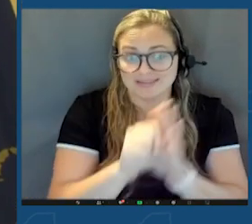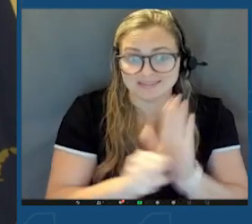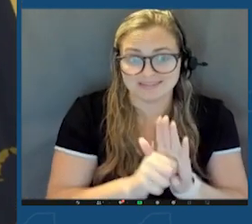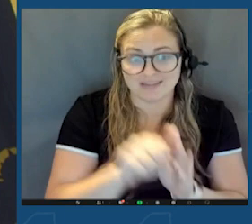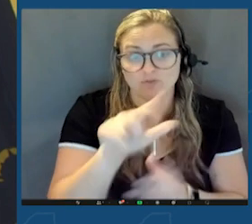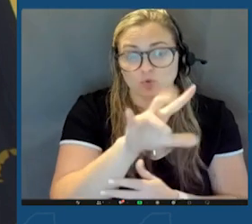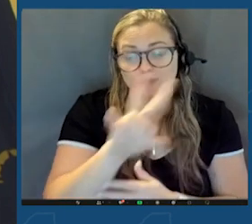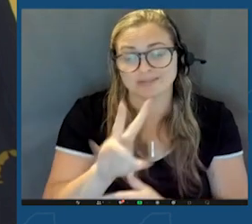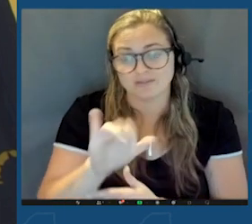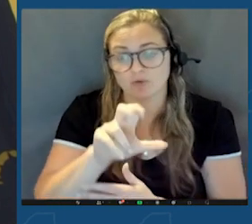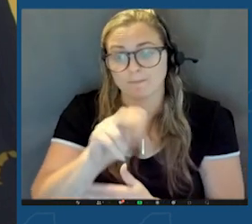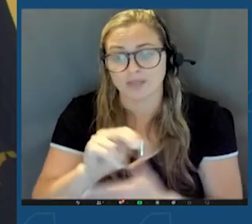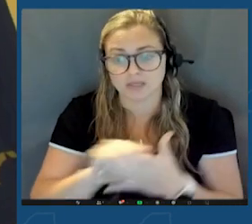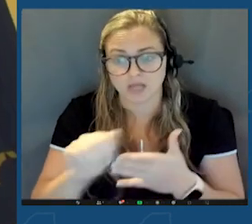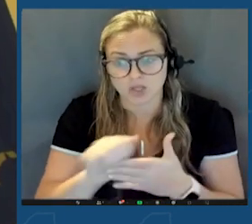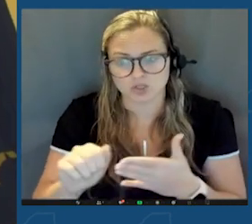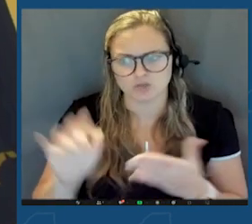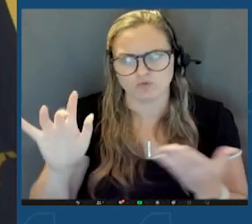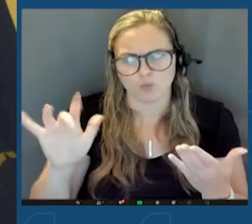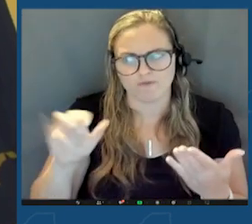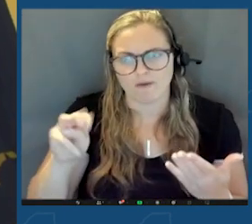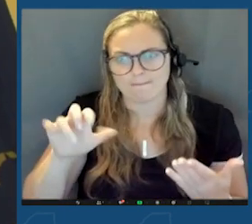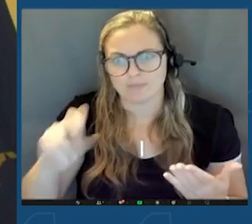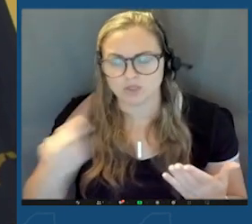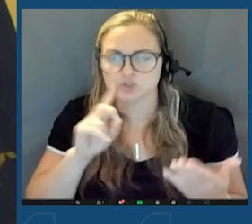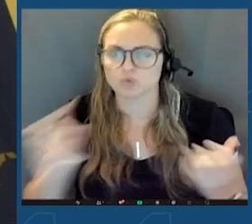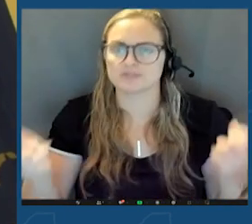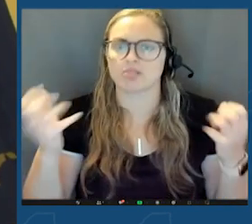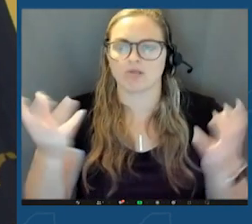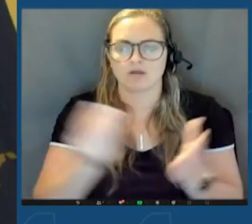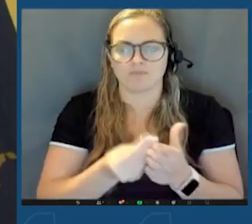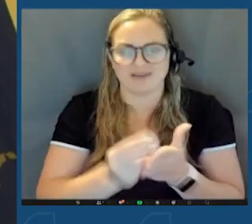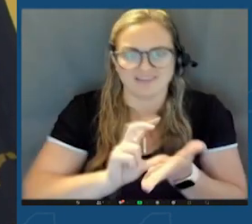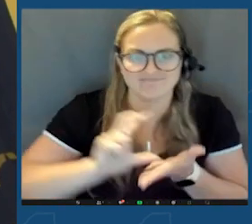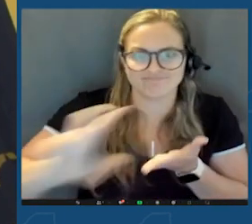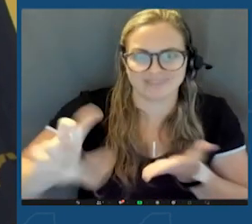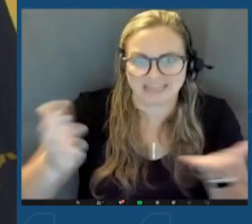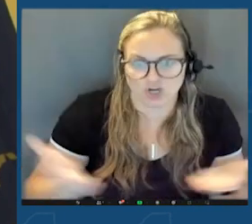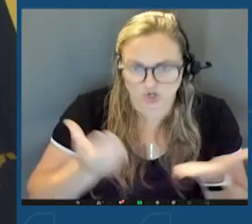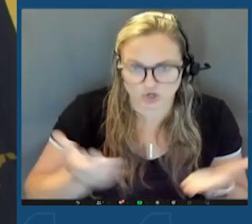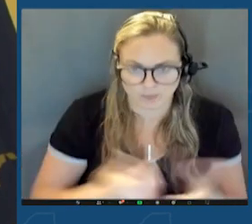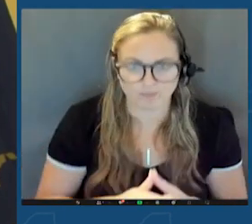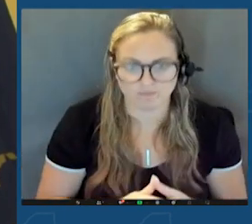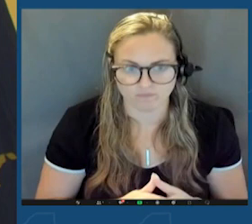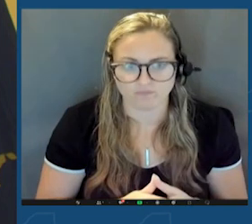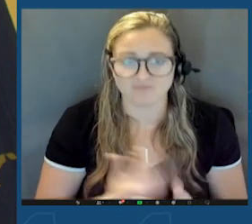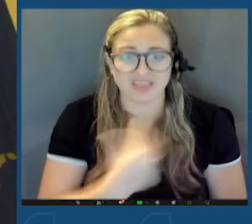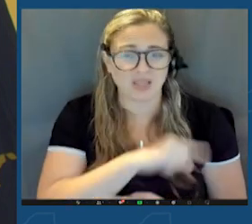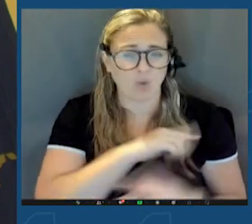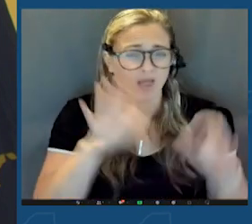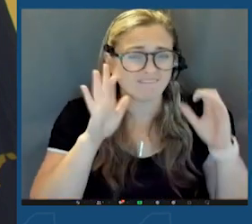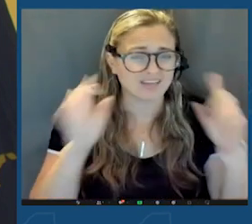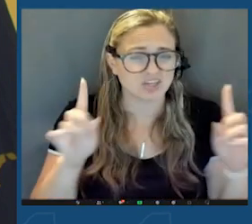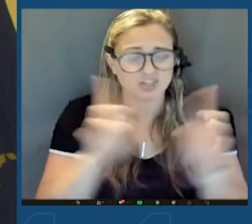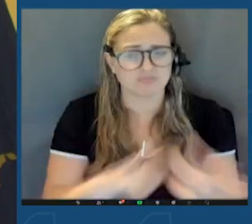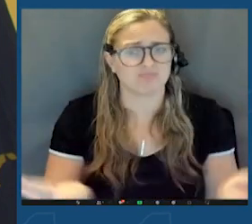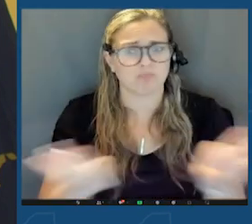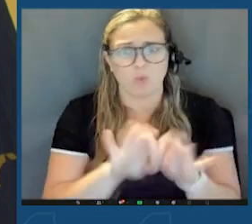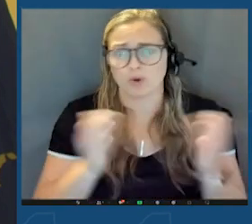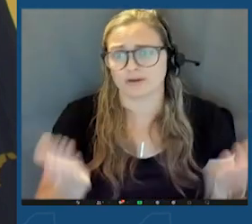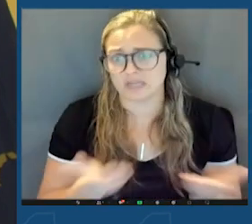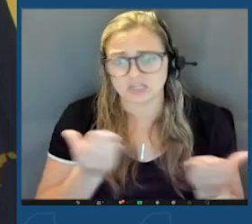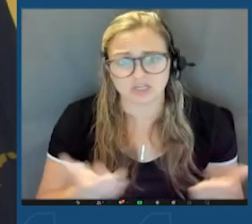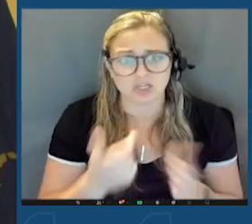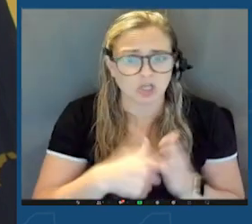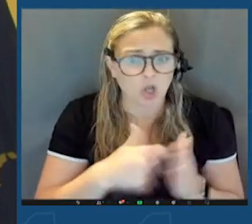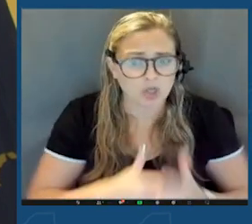$125 million. So there is a substantial investment right here, and the quality of education is critically important here, and the cost of